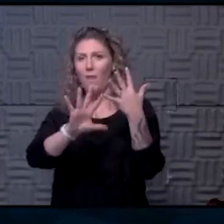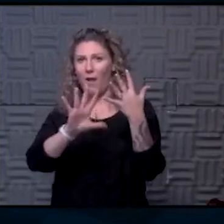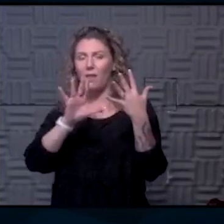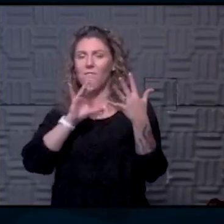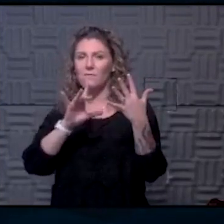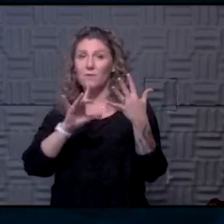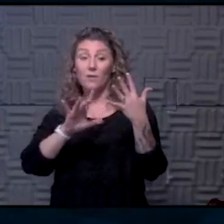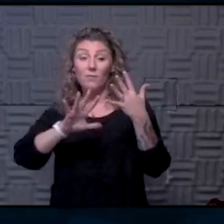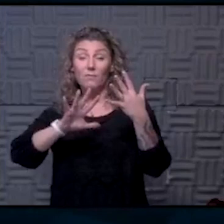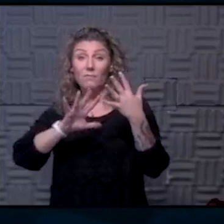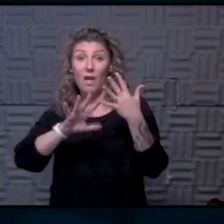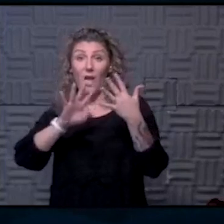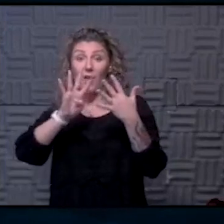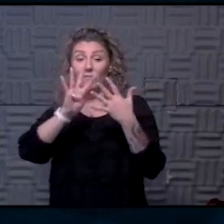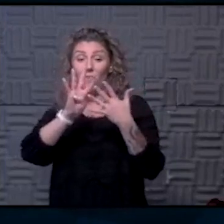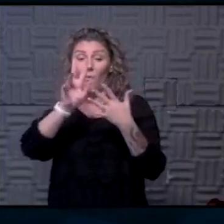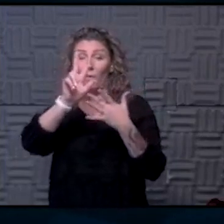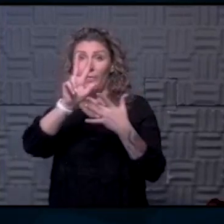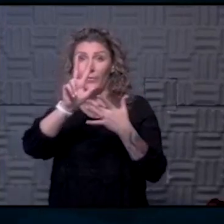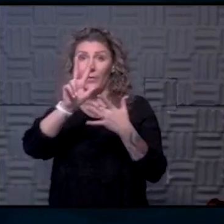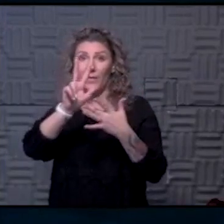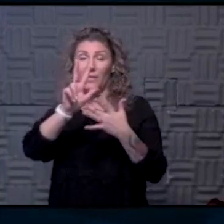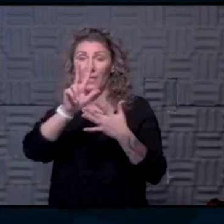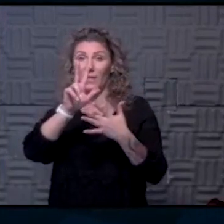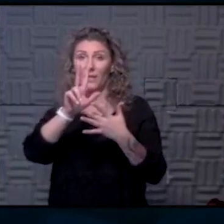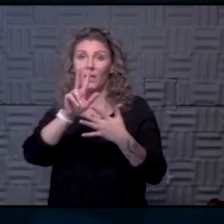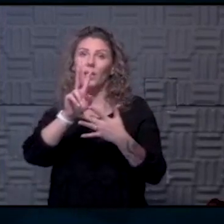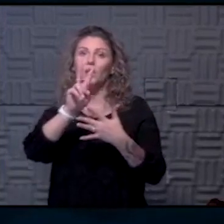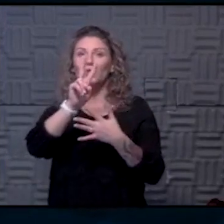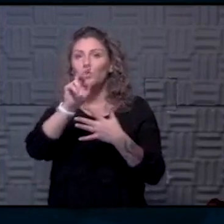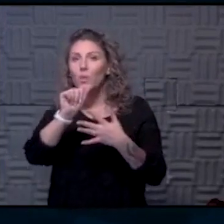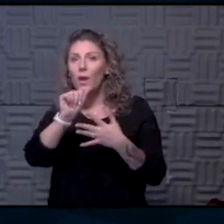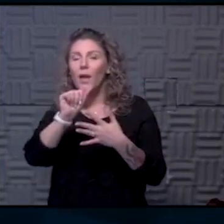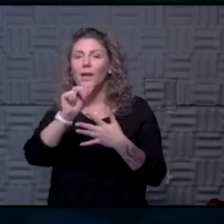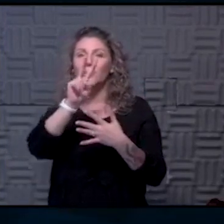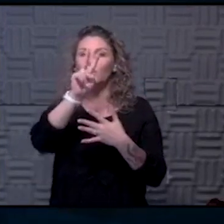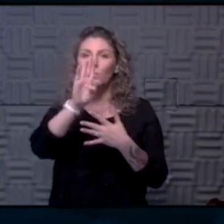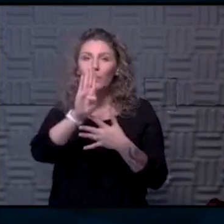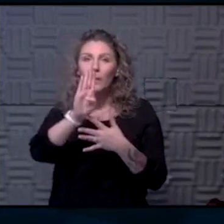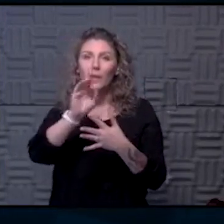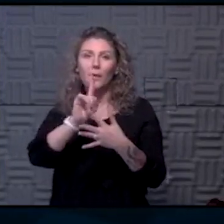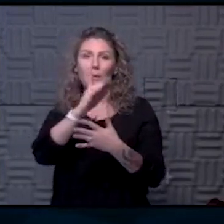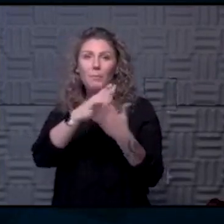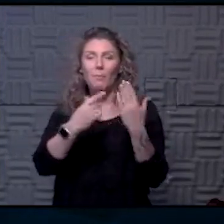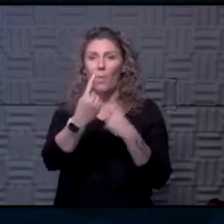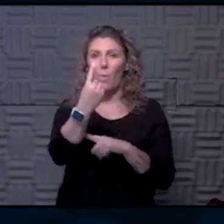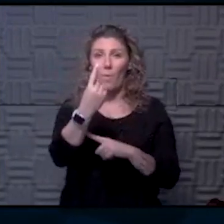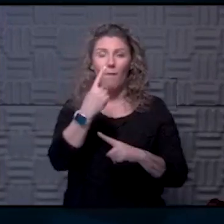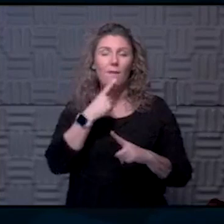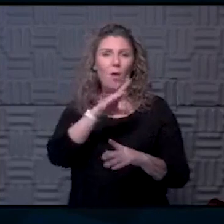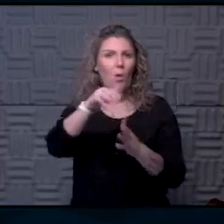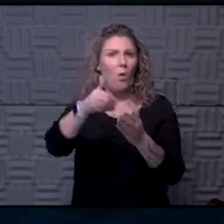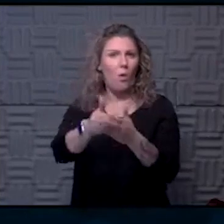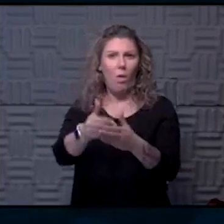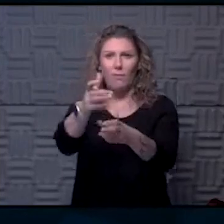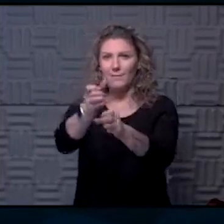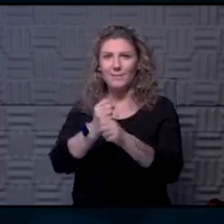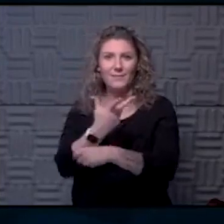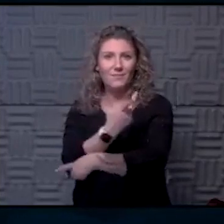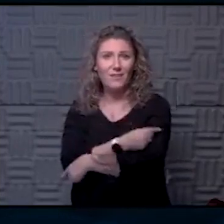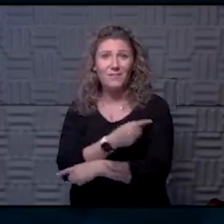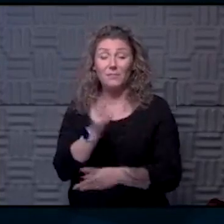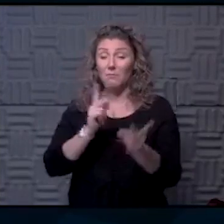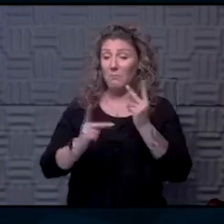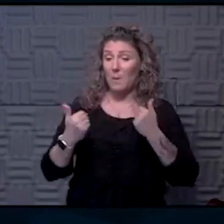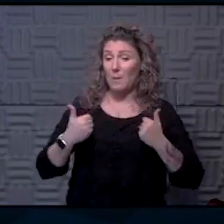that 5, 4, 3, 2B, 2A, and phase 1 can all receive a vaccine at this moment. If people do have questions, we